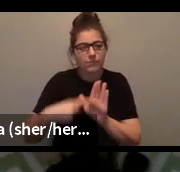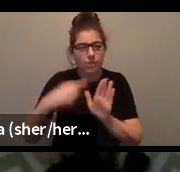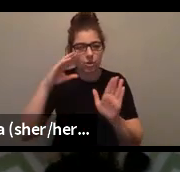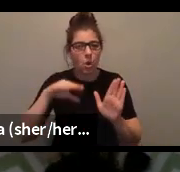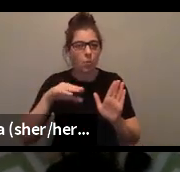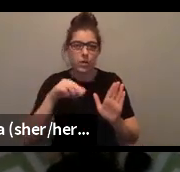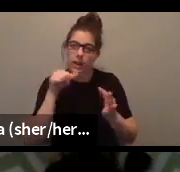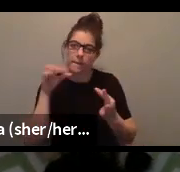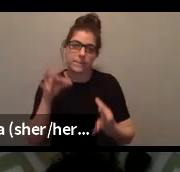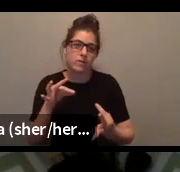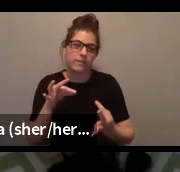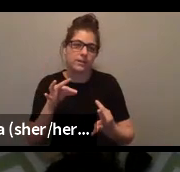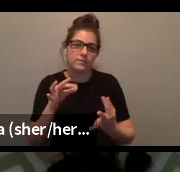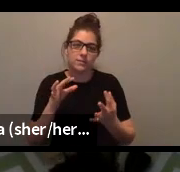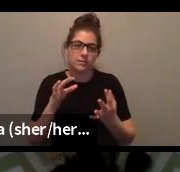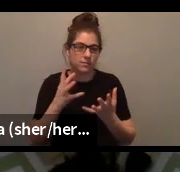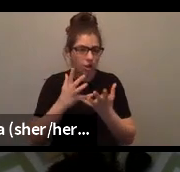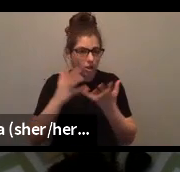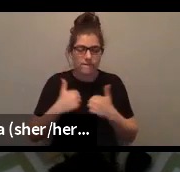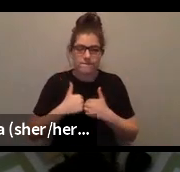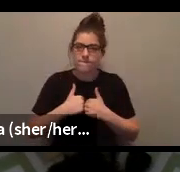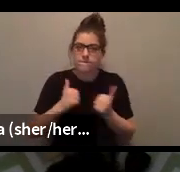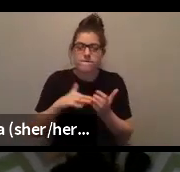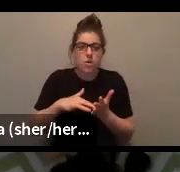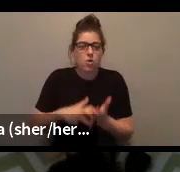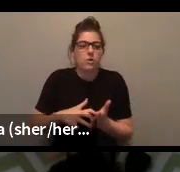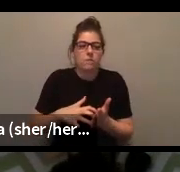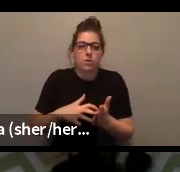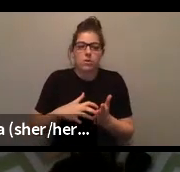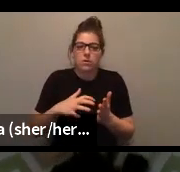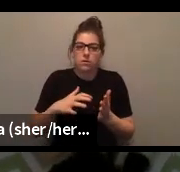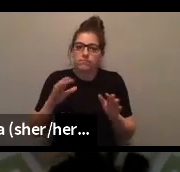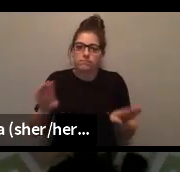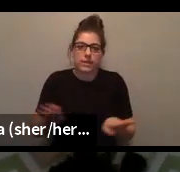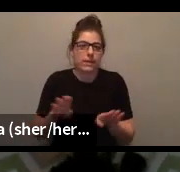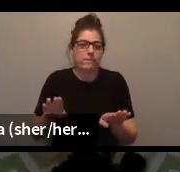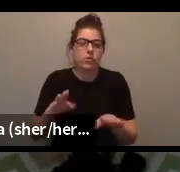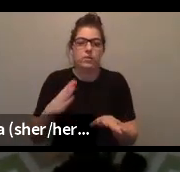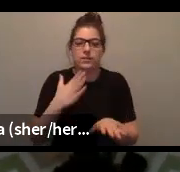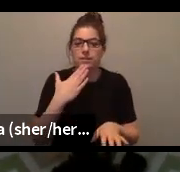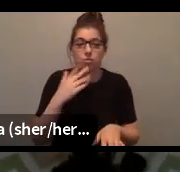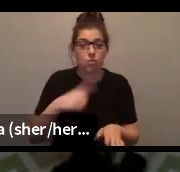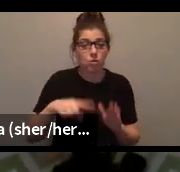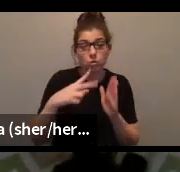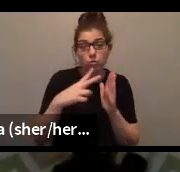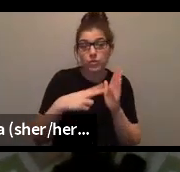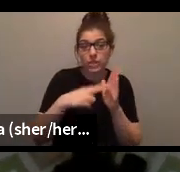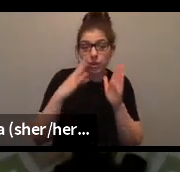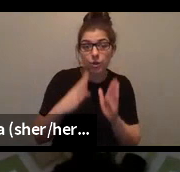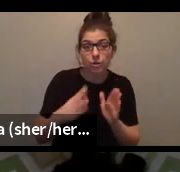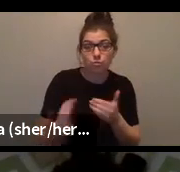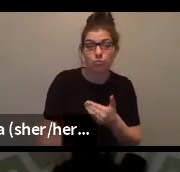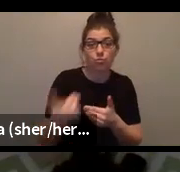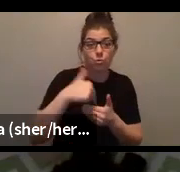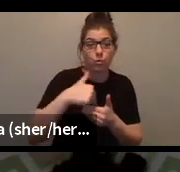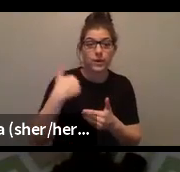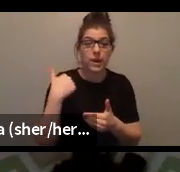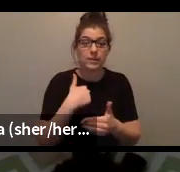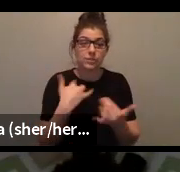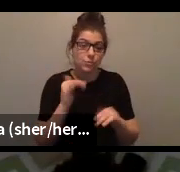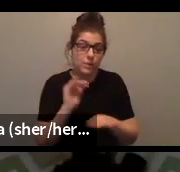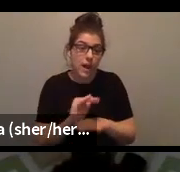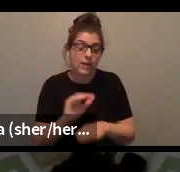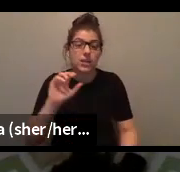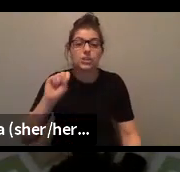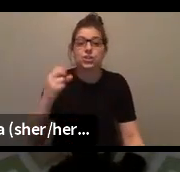that is such a vulnerable act. Thank you to those readers who joined us tonight, Shane and Hollis